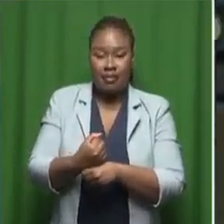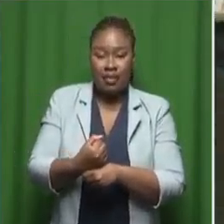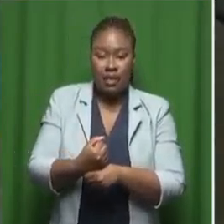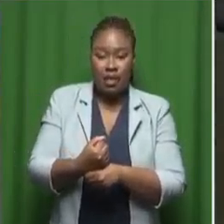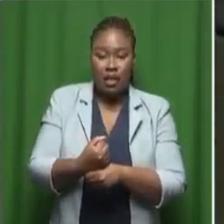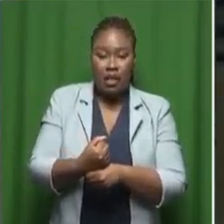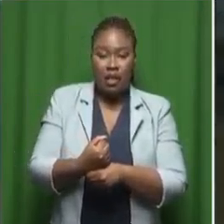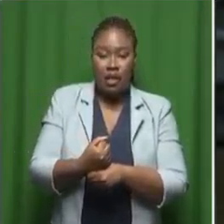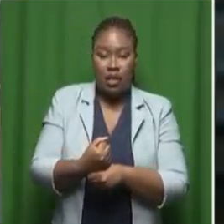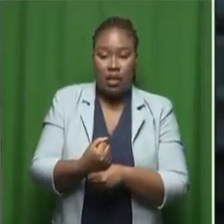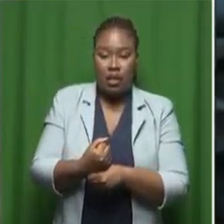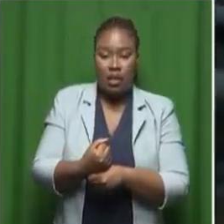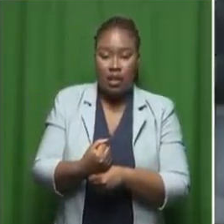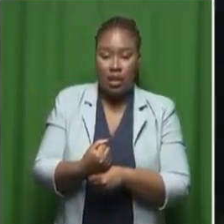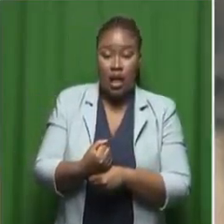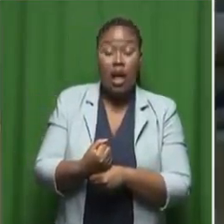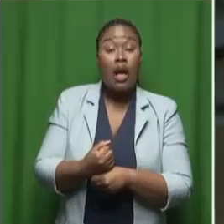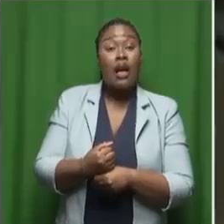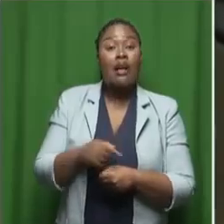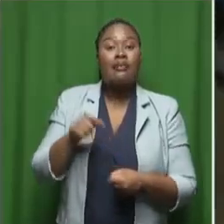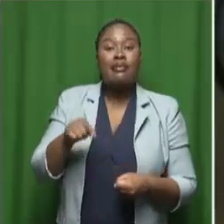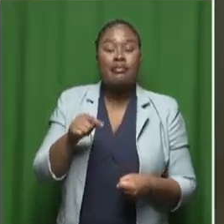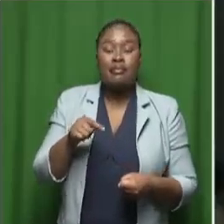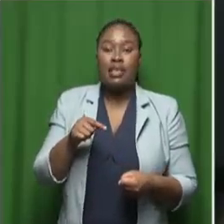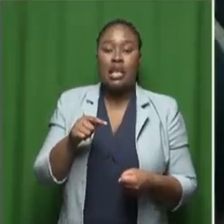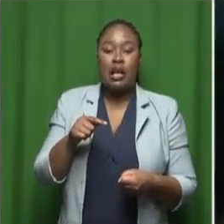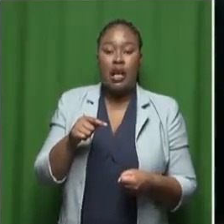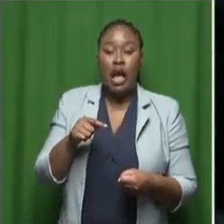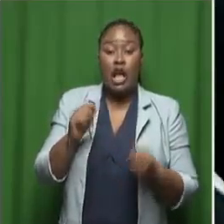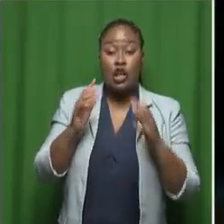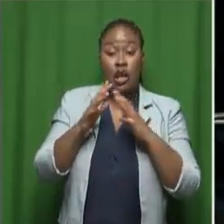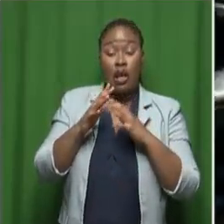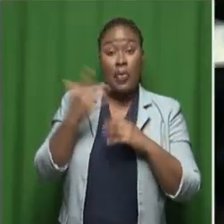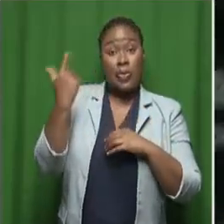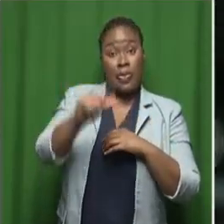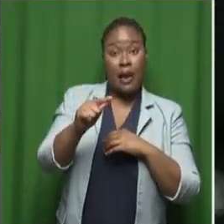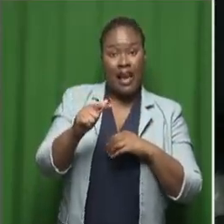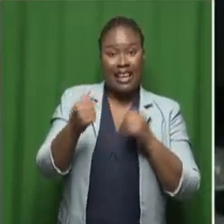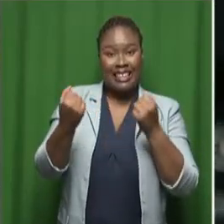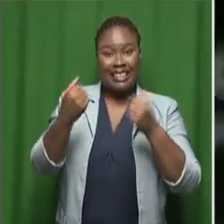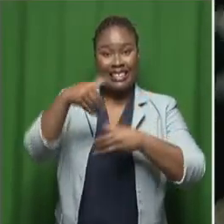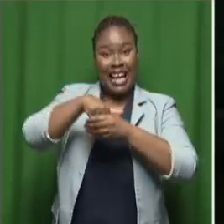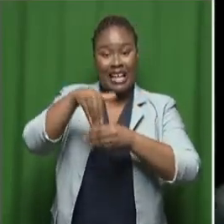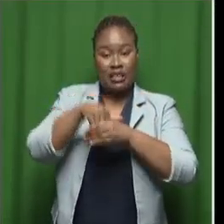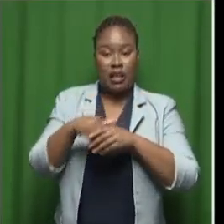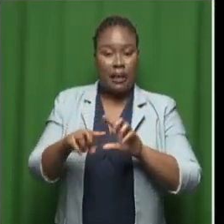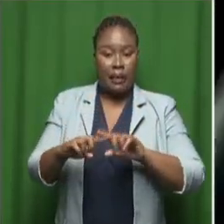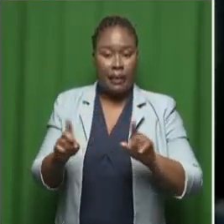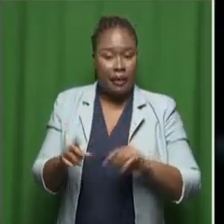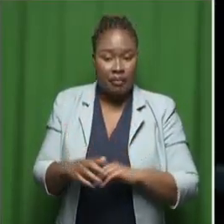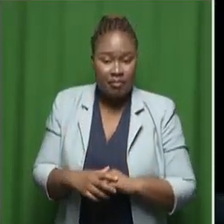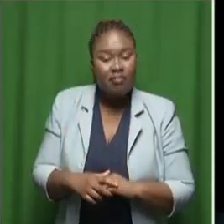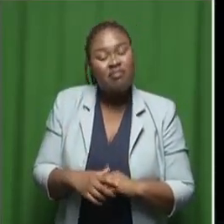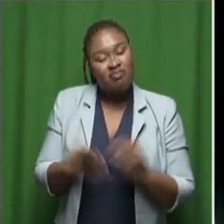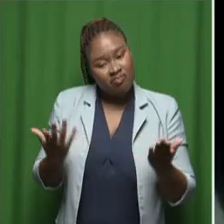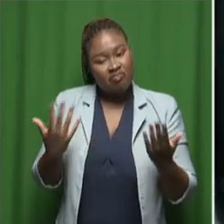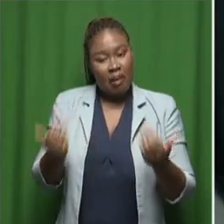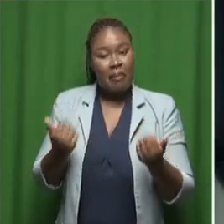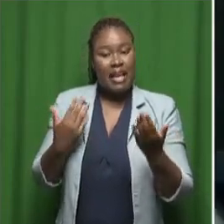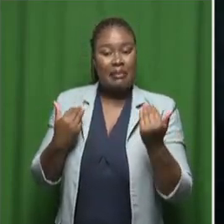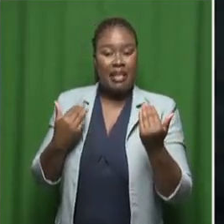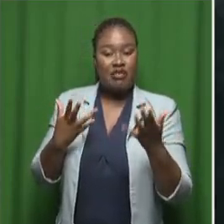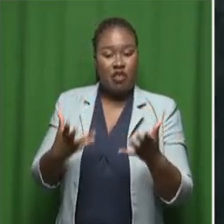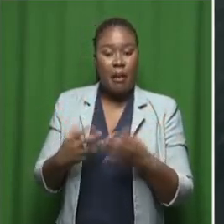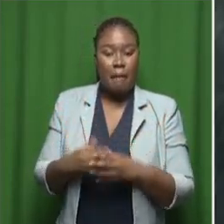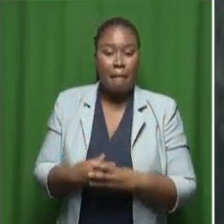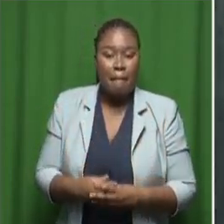to have too much inside. But, as we take a look, JP, pretty much as expected. So I